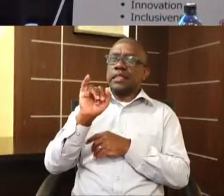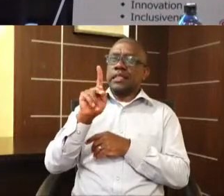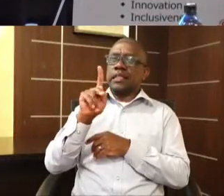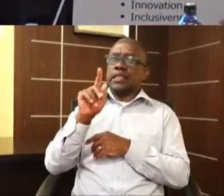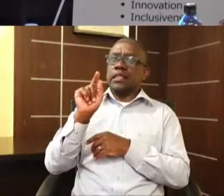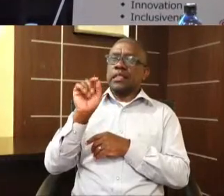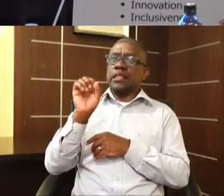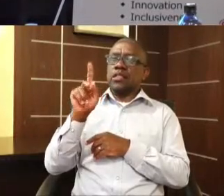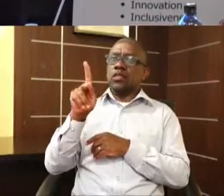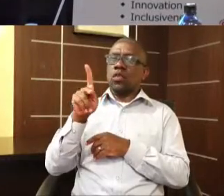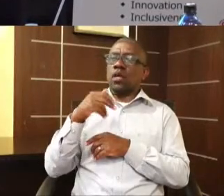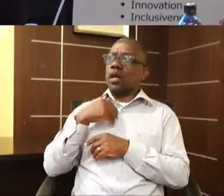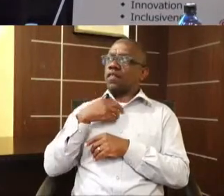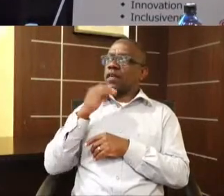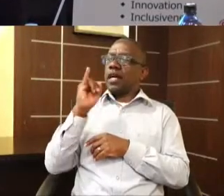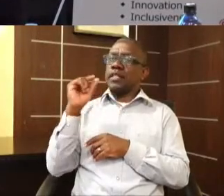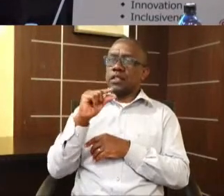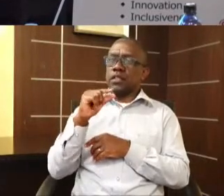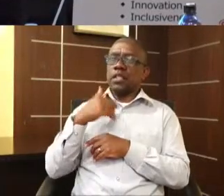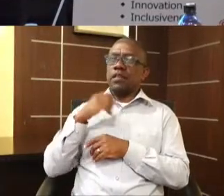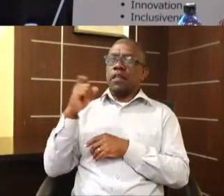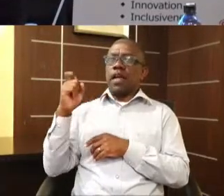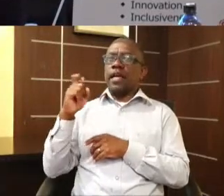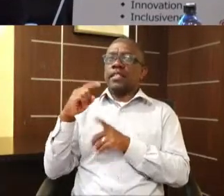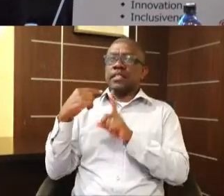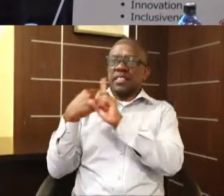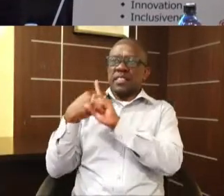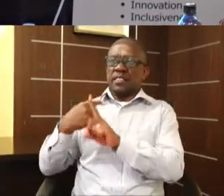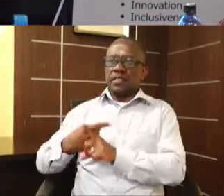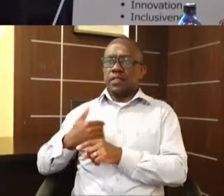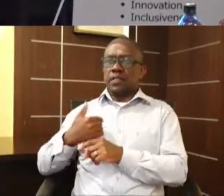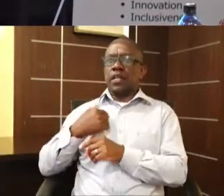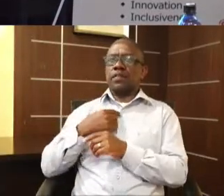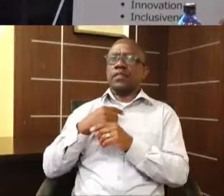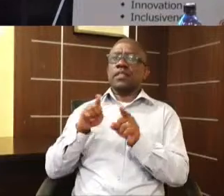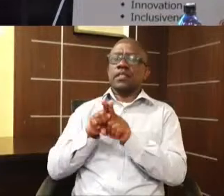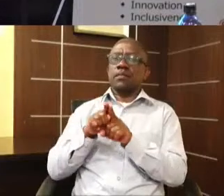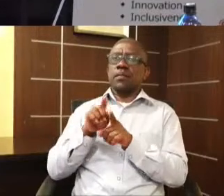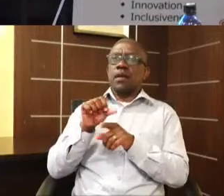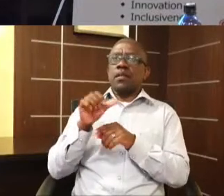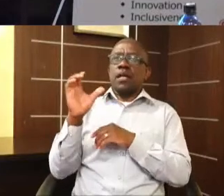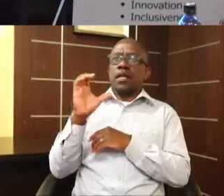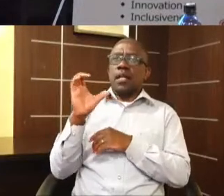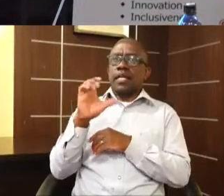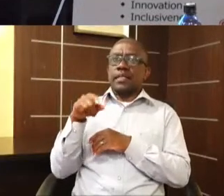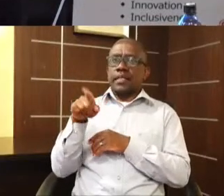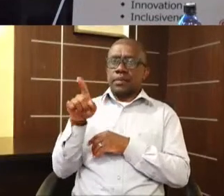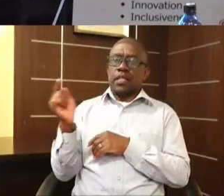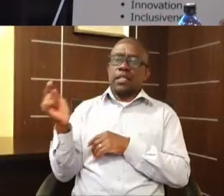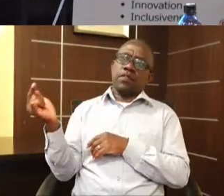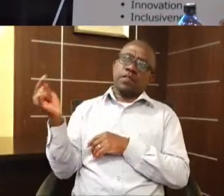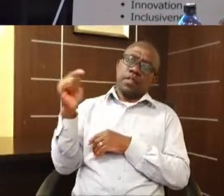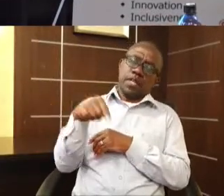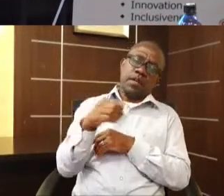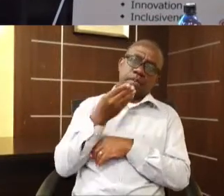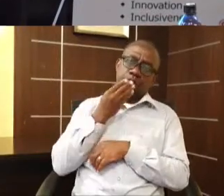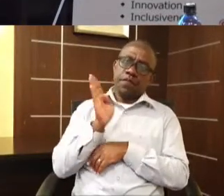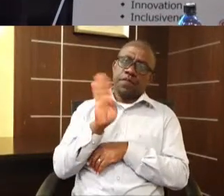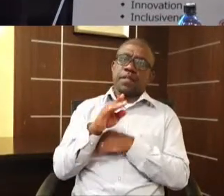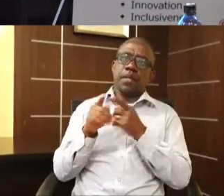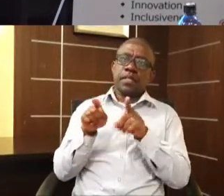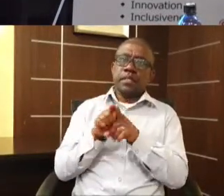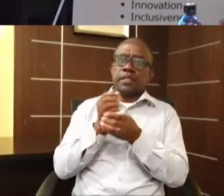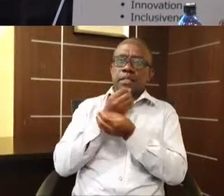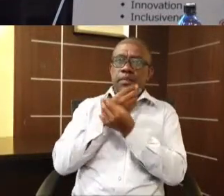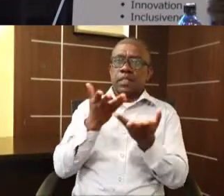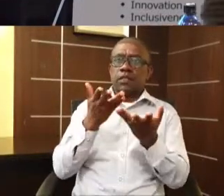Instagram, X. We have those handles where our clients are also just able to come back and give us feedback based on